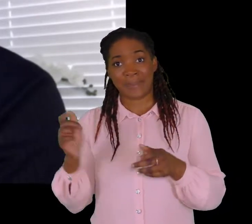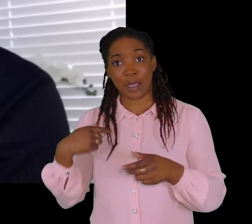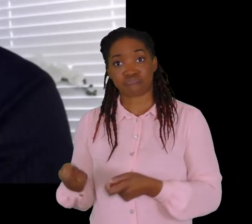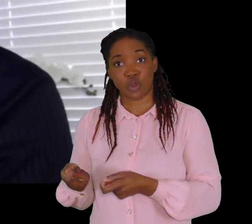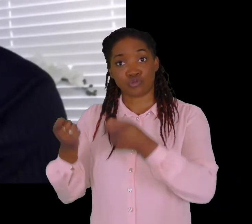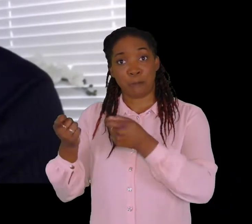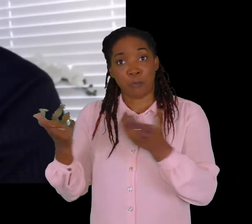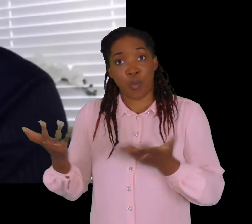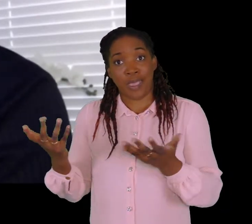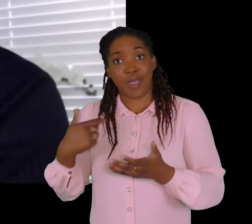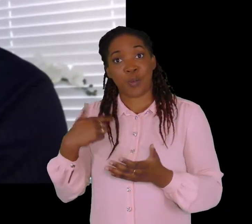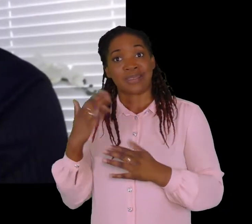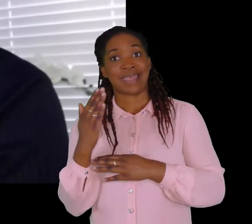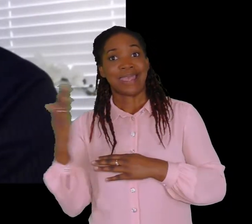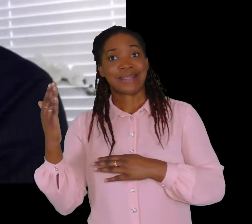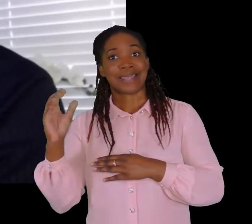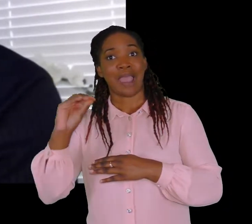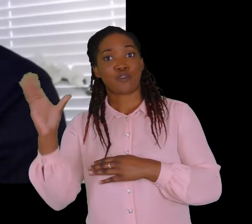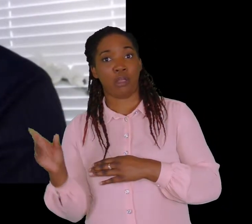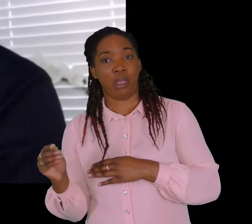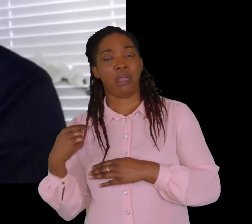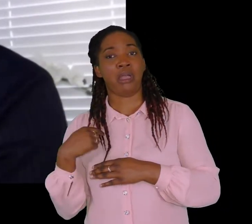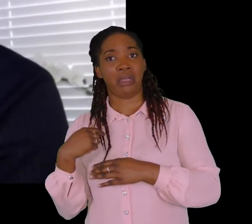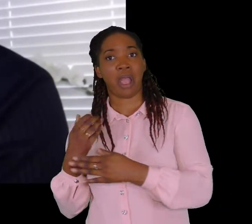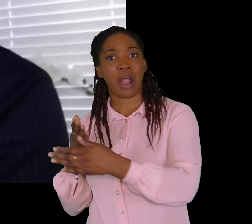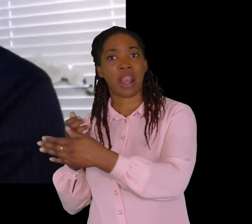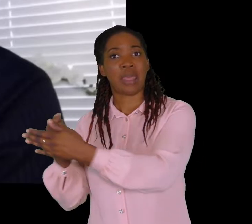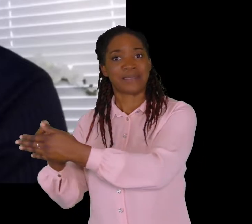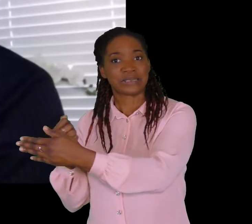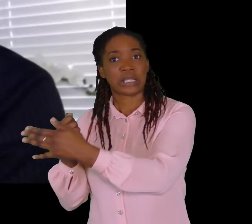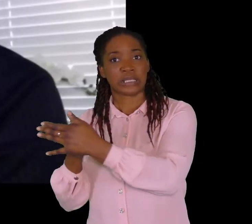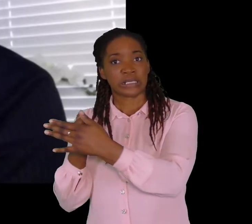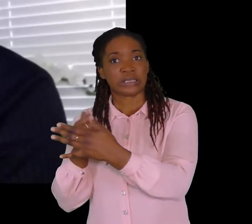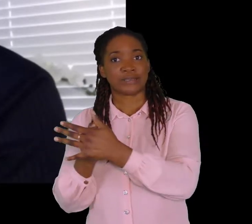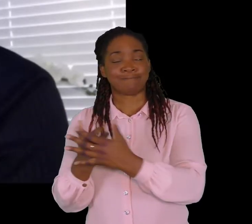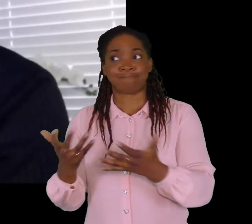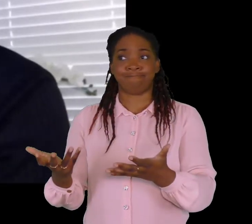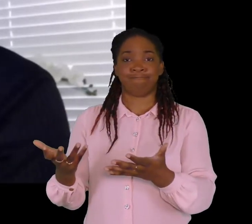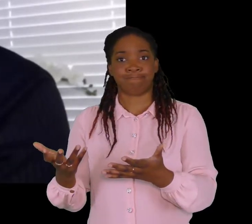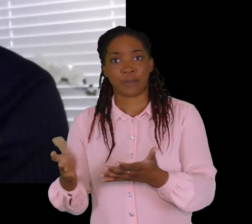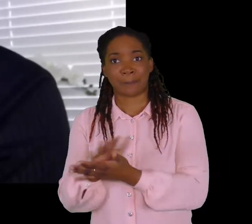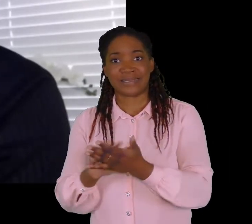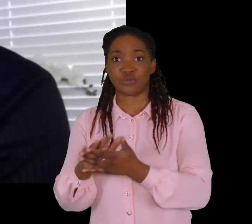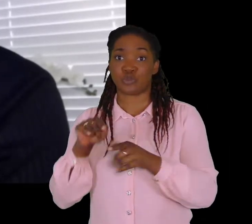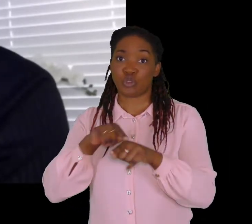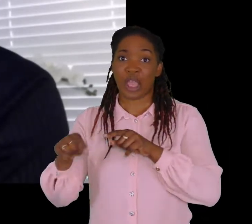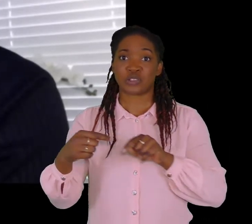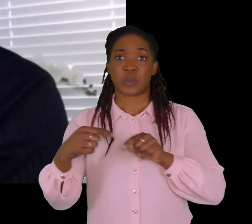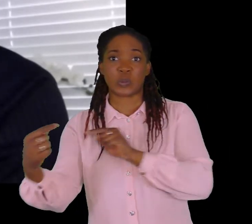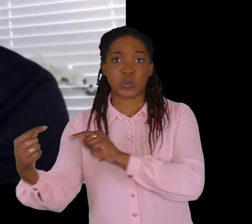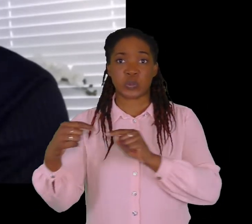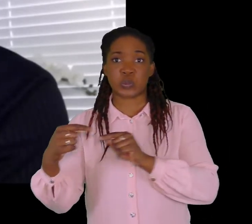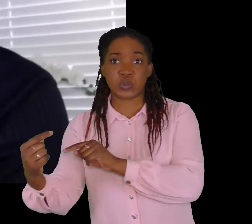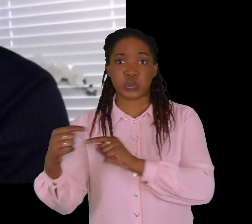emerged from in East Africa, for instance. Limitations always guarded against, and conditions which we fought